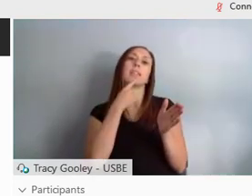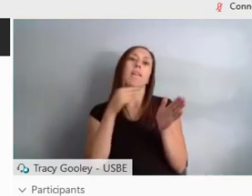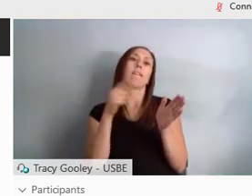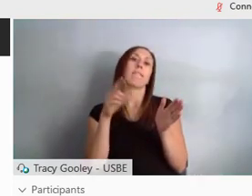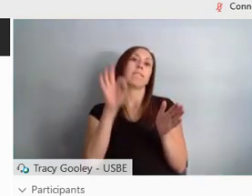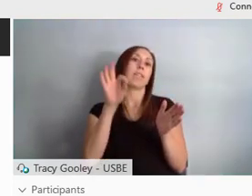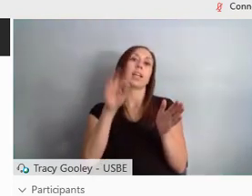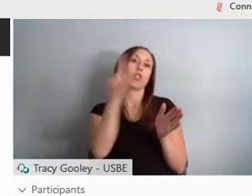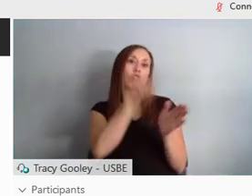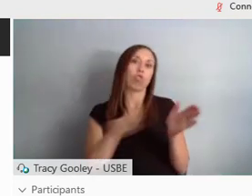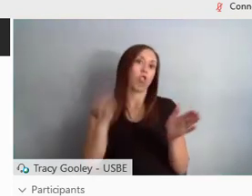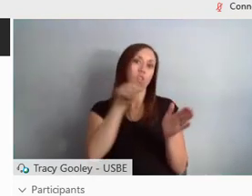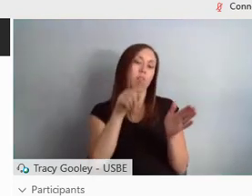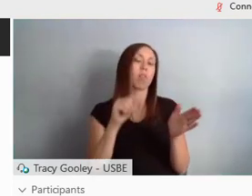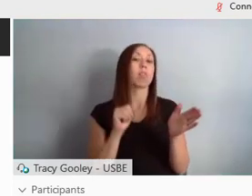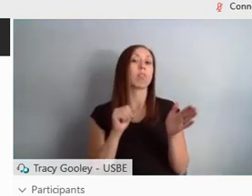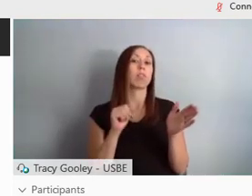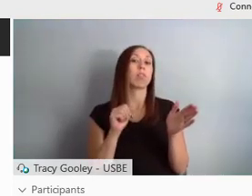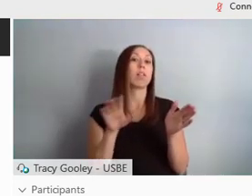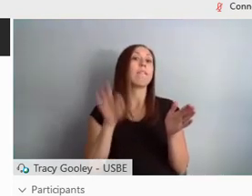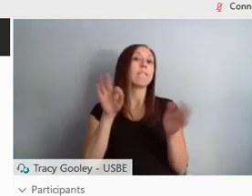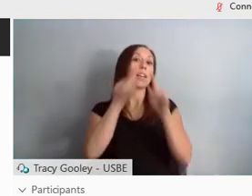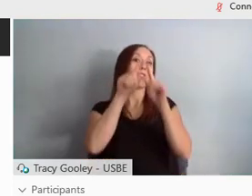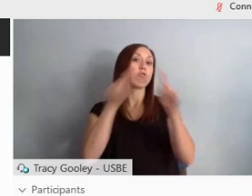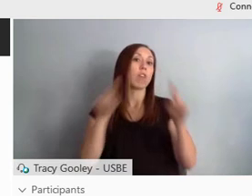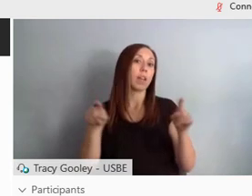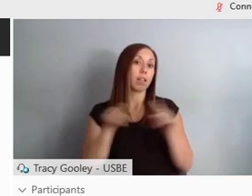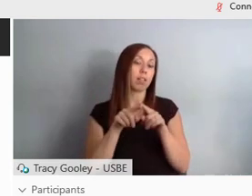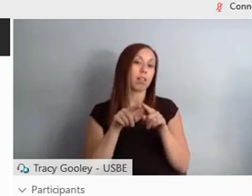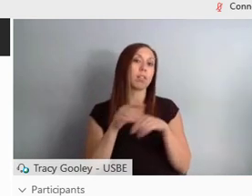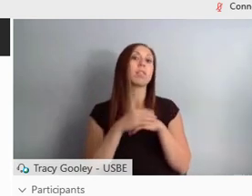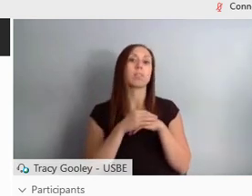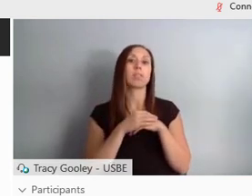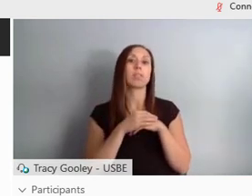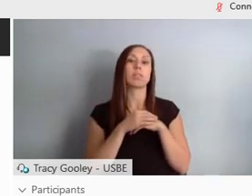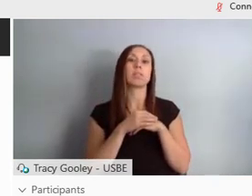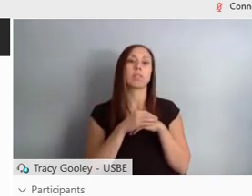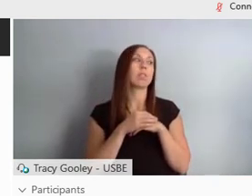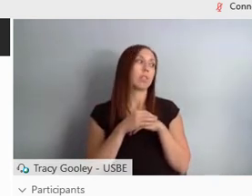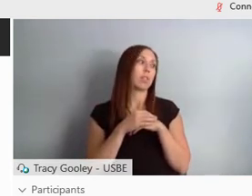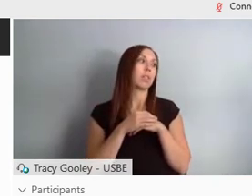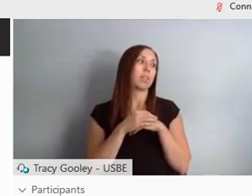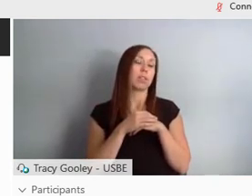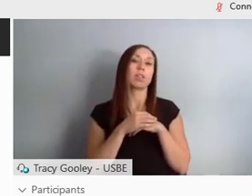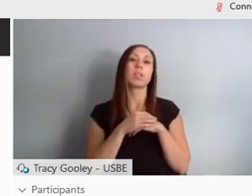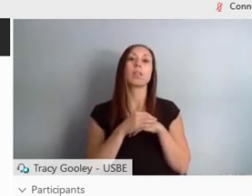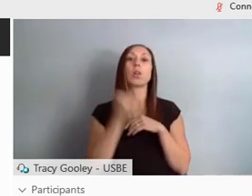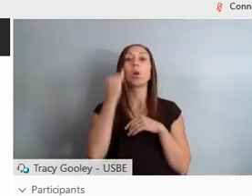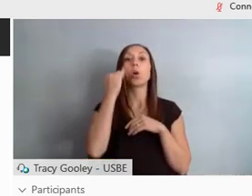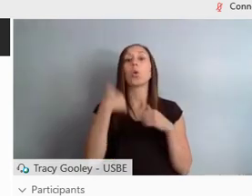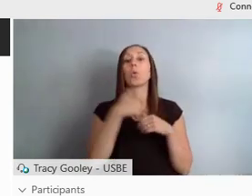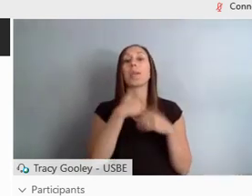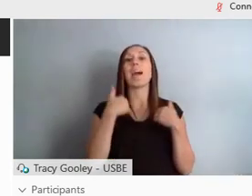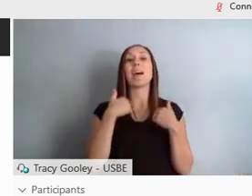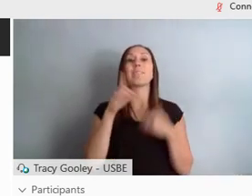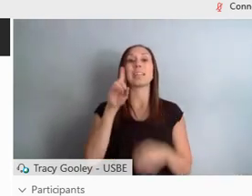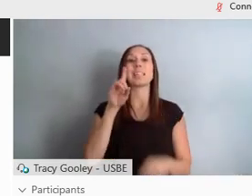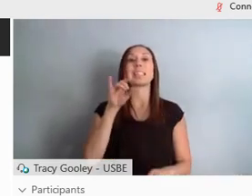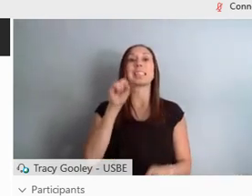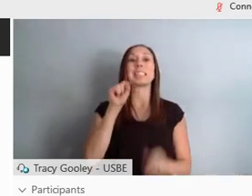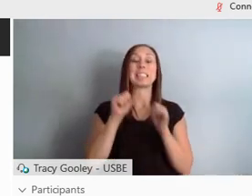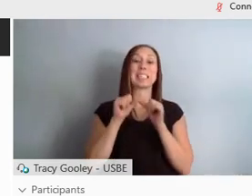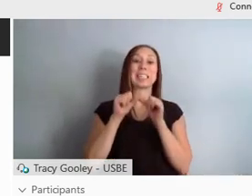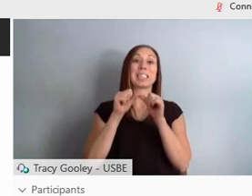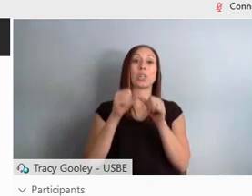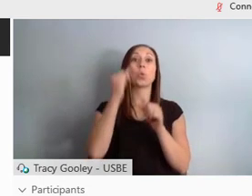circle, pause, point to a triangle. And we do have a discontinue rule on this one. If the student